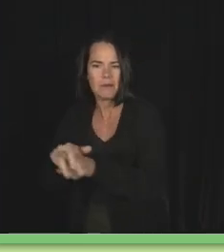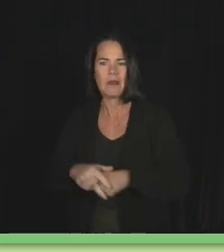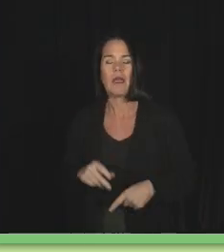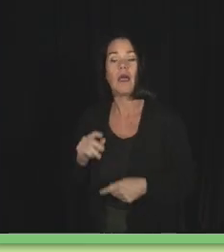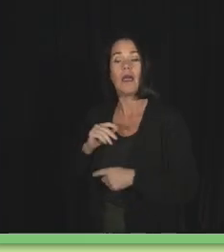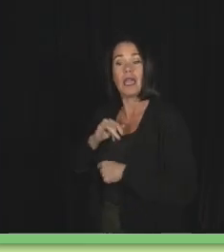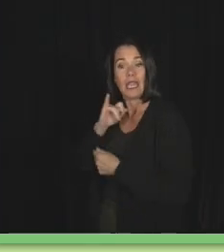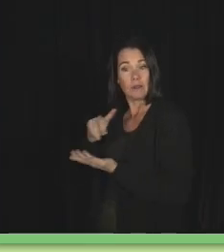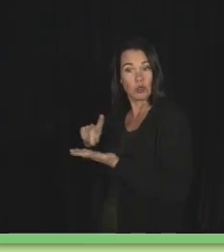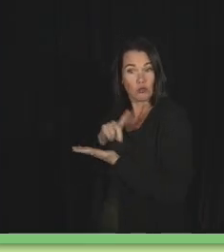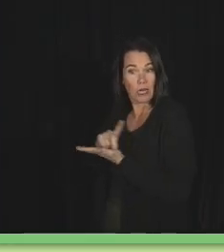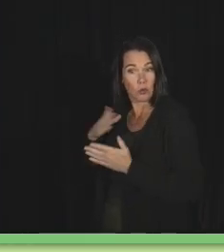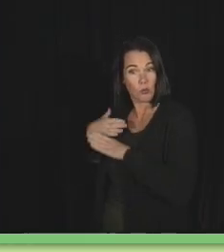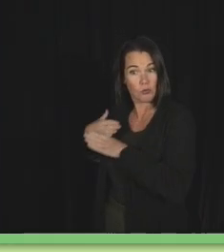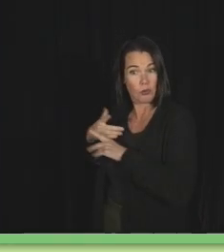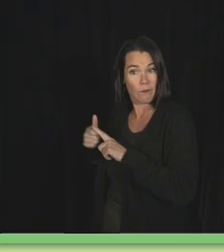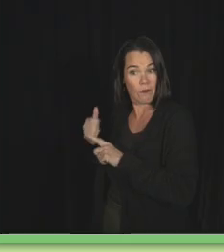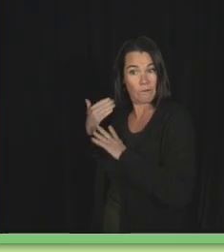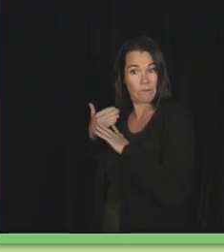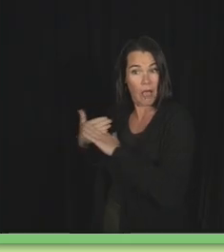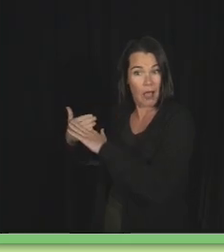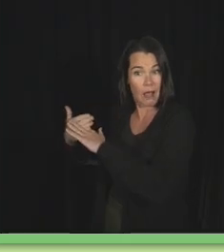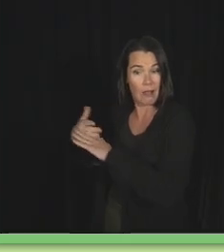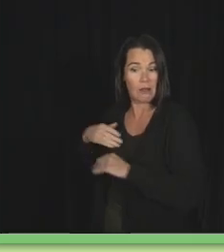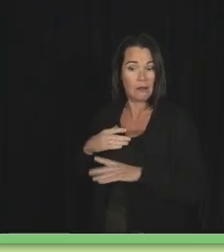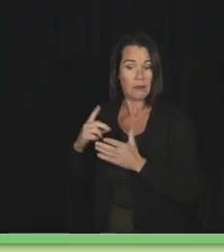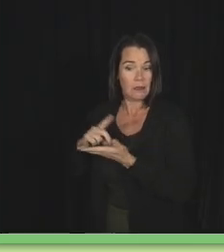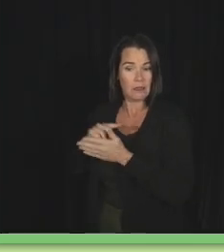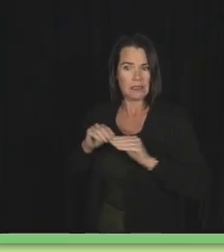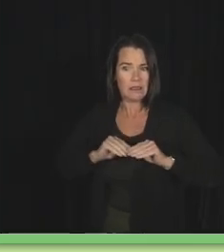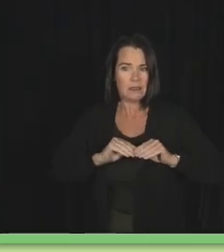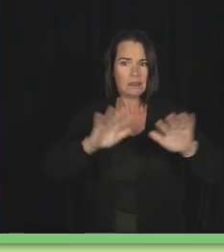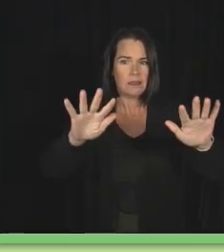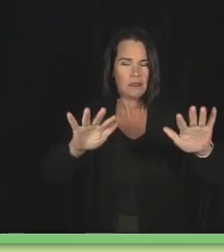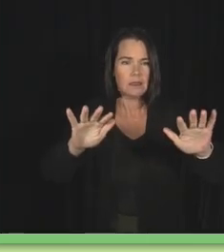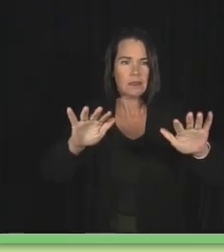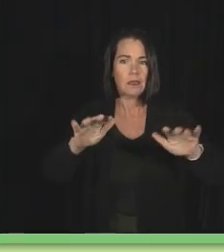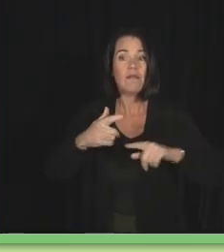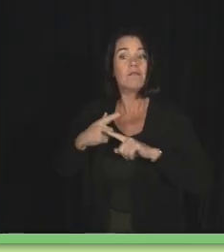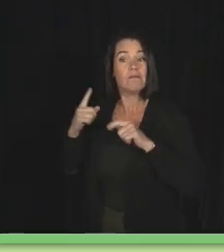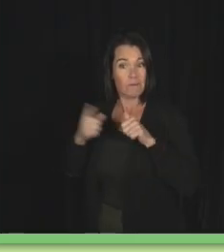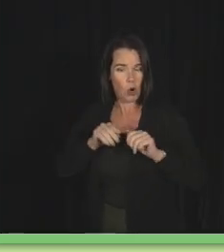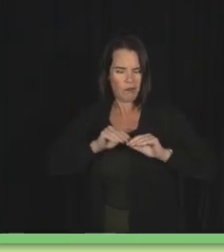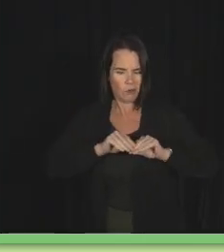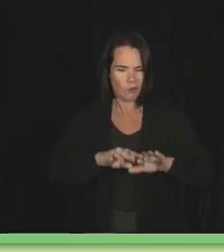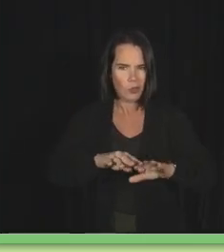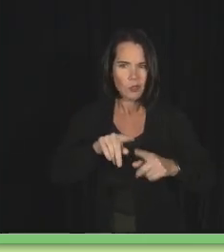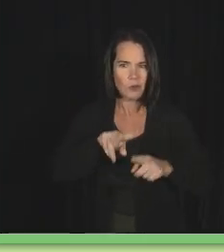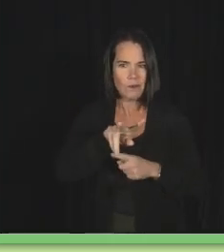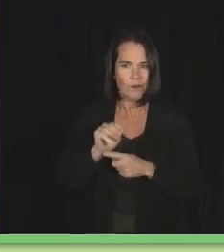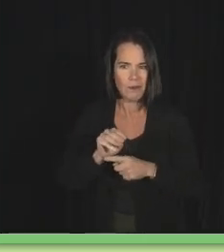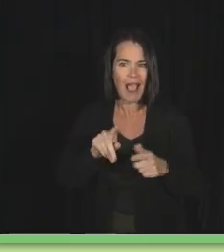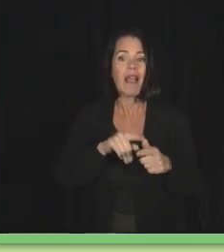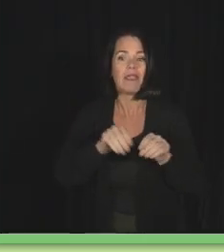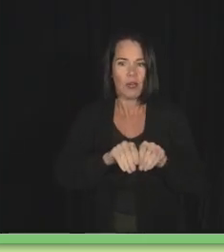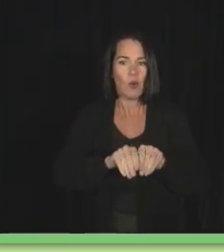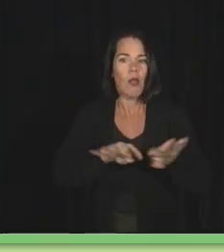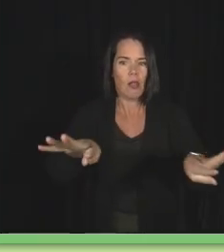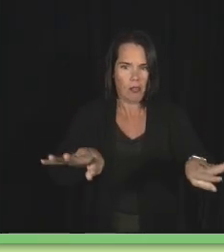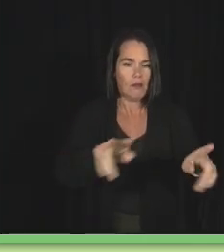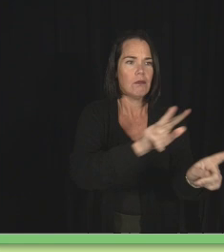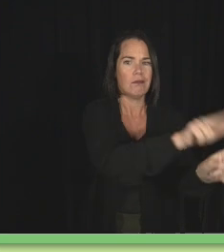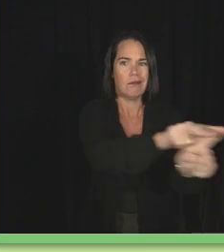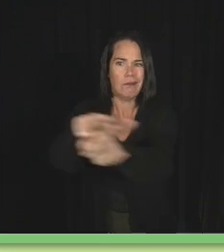your files, these files are shared with the virtual machine first, before being provided to the